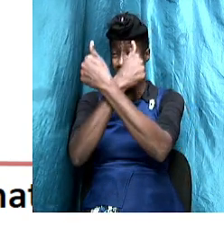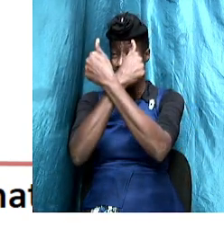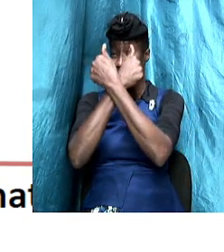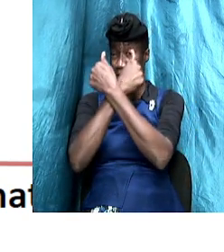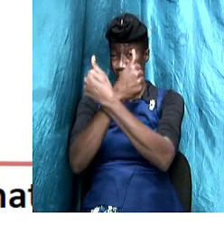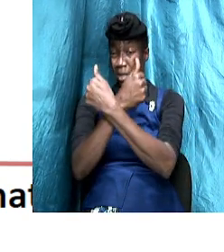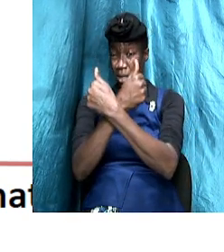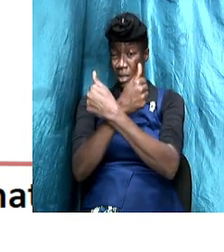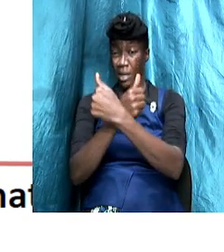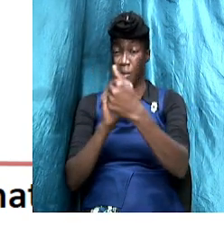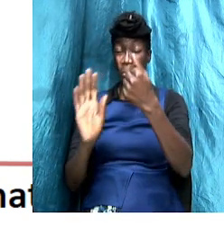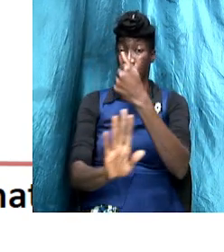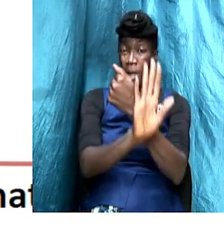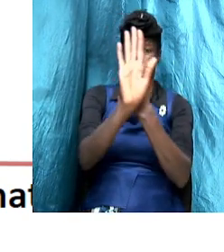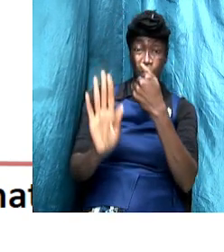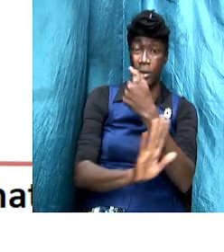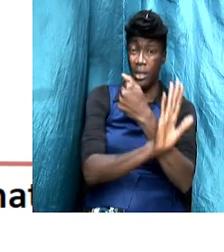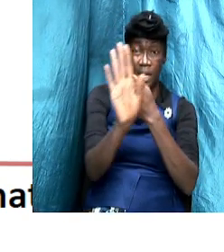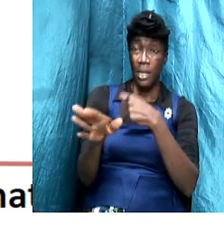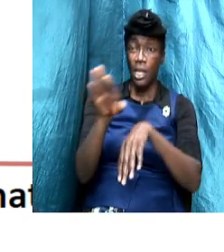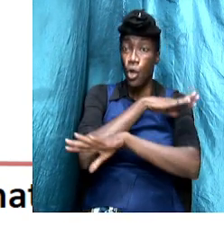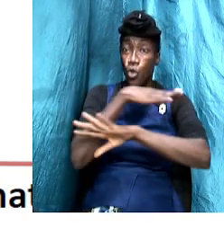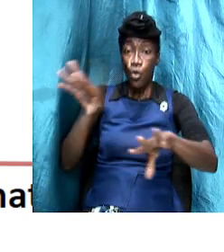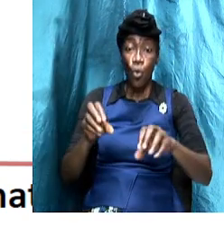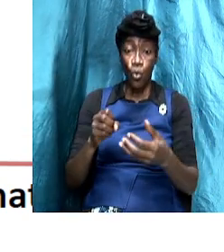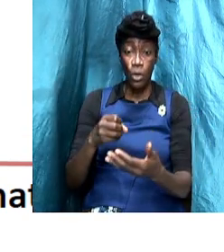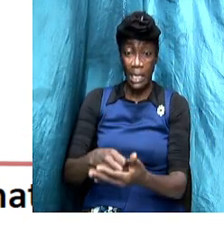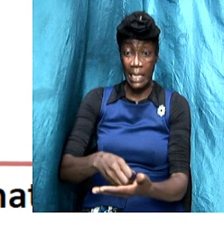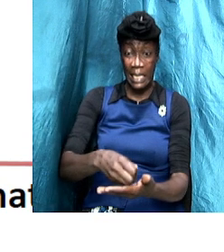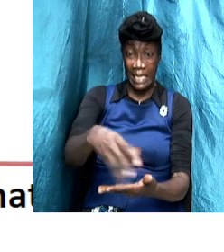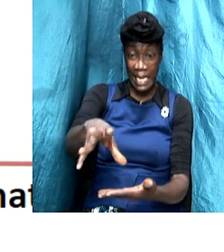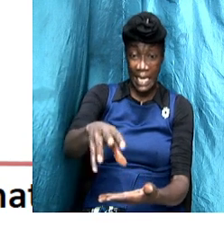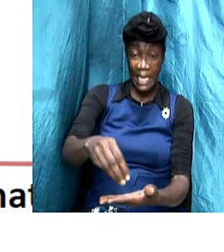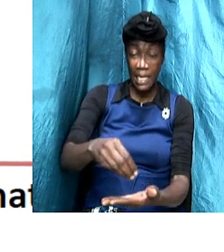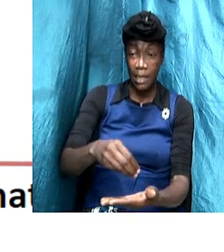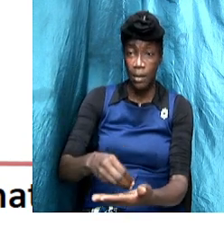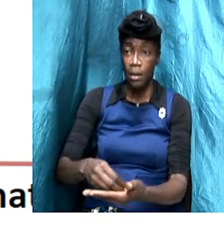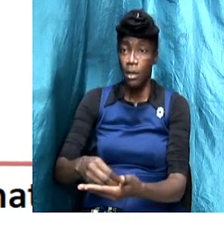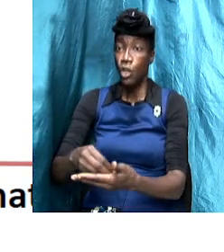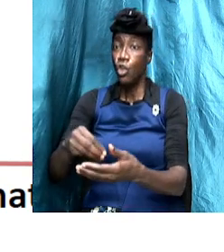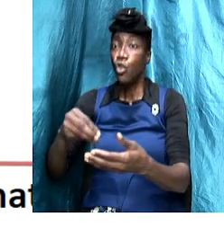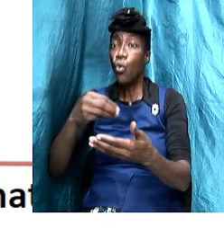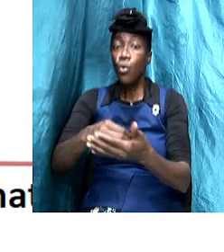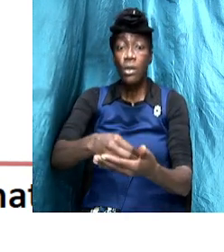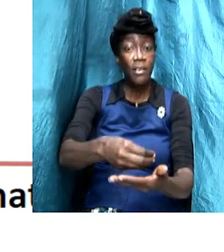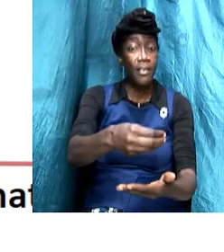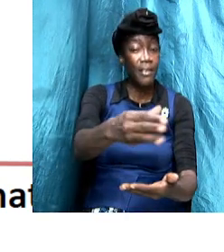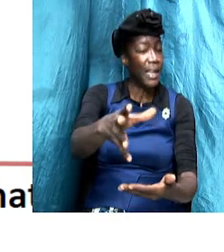devil come with, do not sell it. 1 Kings chapter 21, the man was,